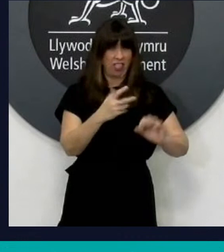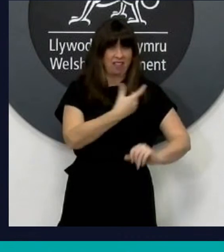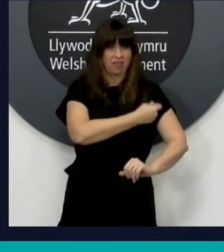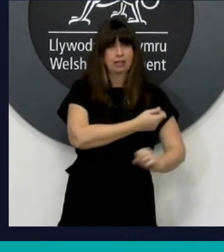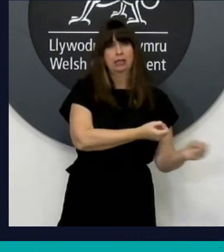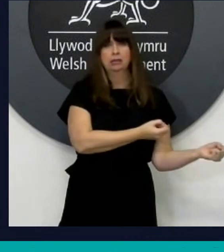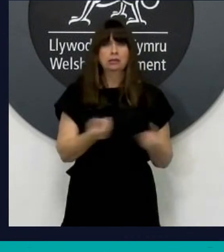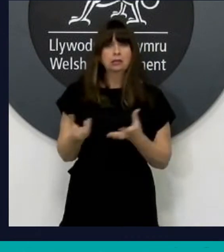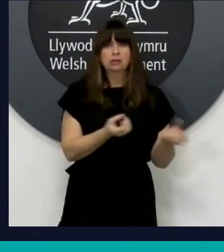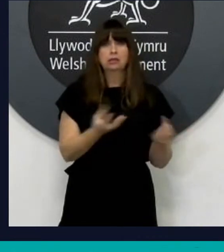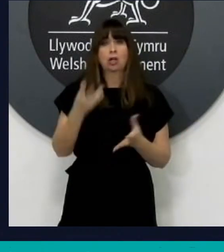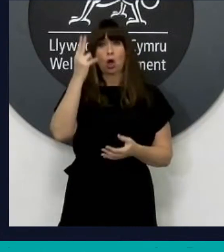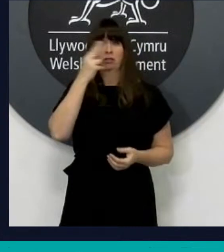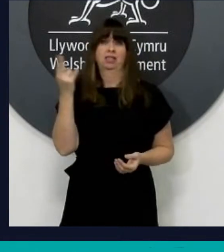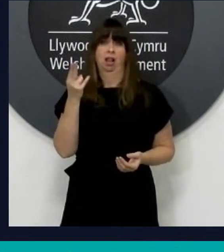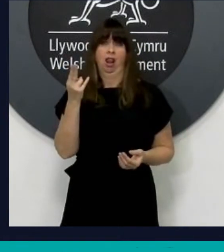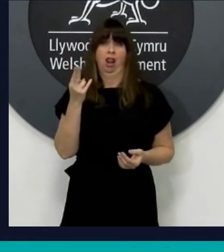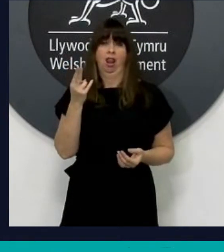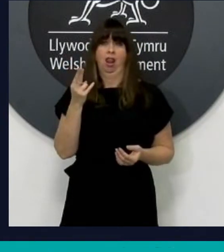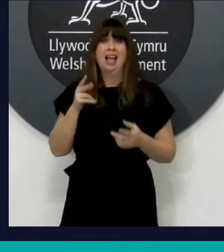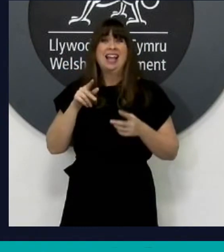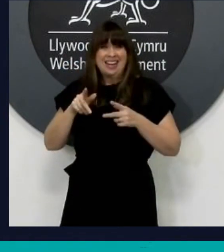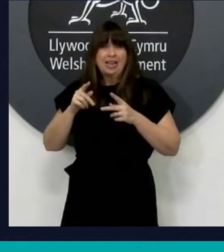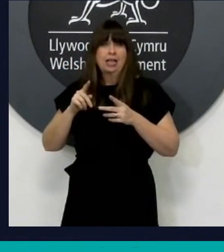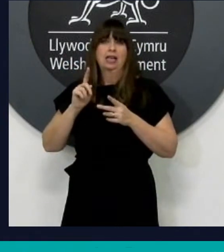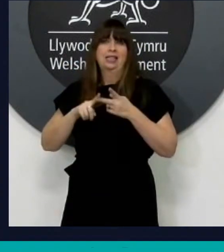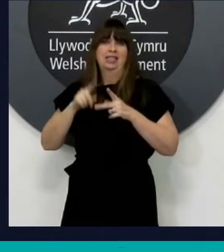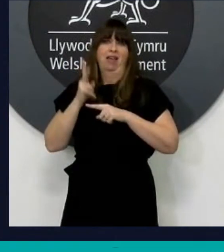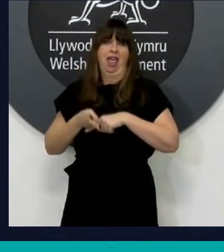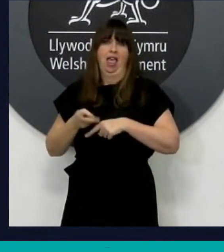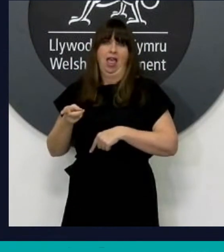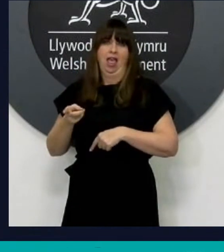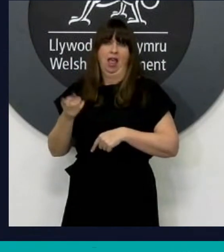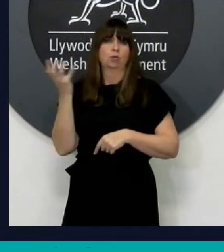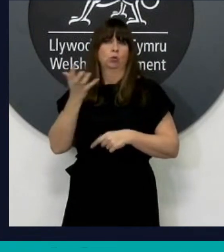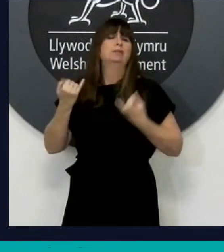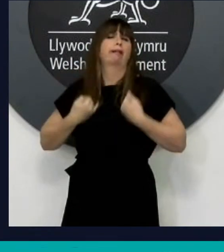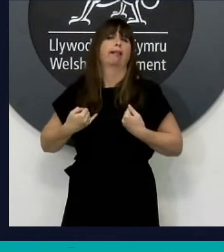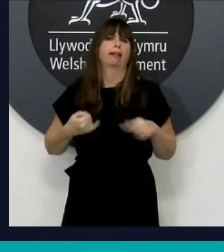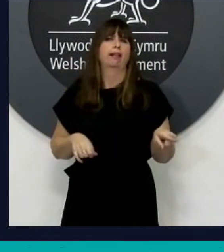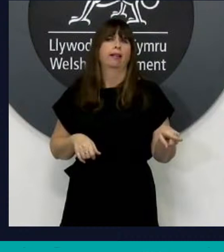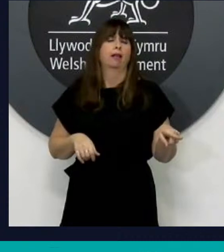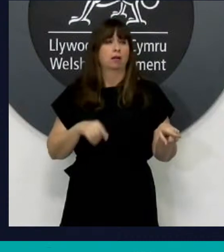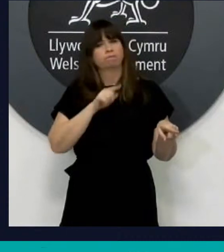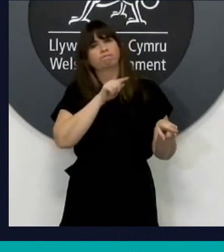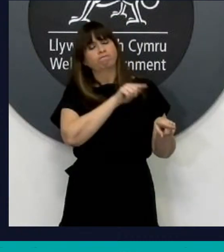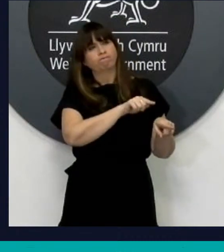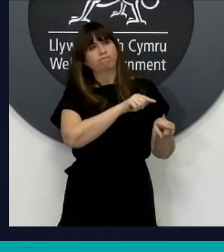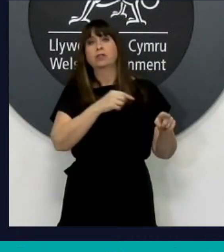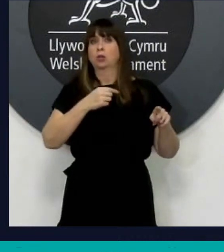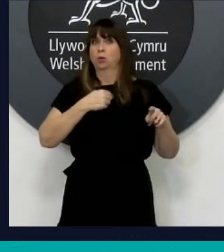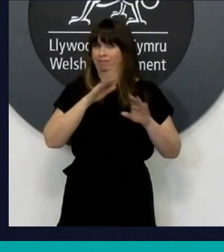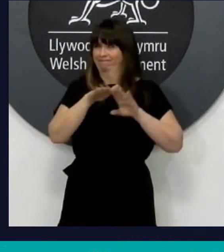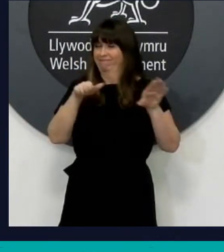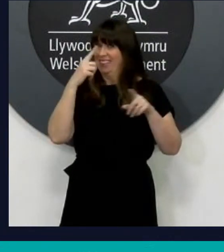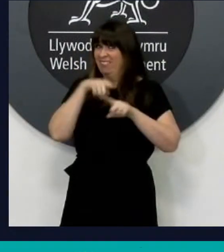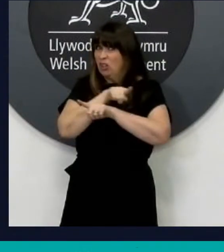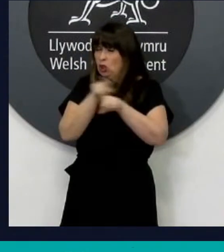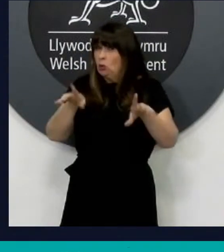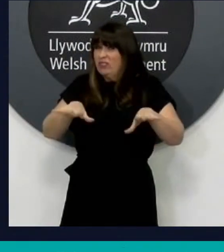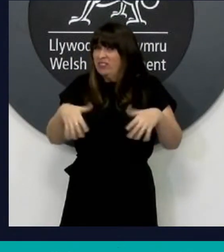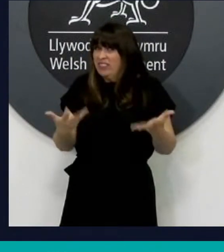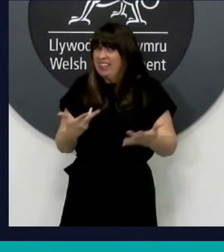ITUs. So I don't think that that is a mild illness, even though for most people who've had the vaccine, we expect that it will be